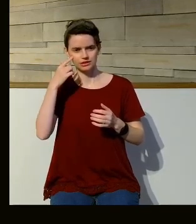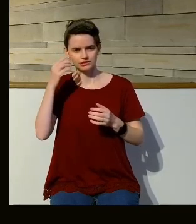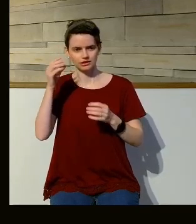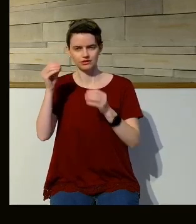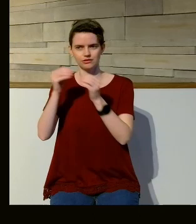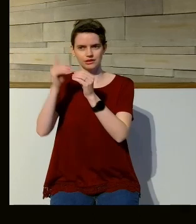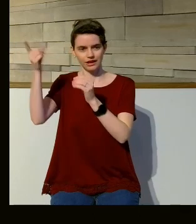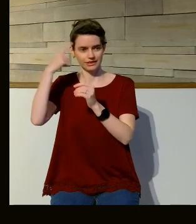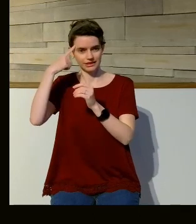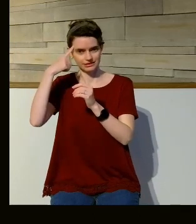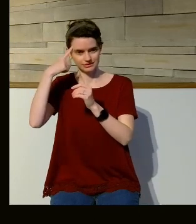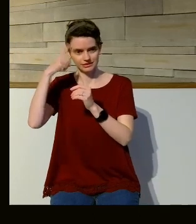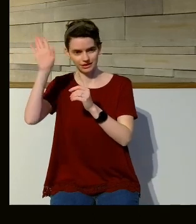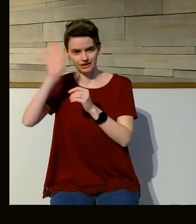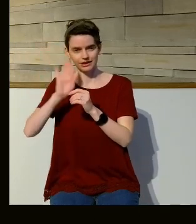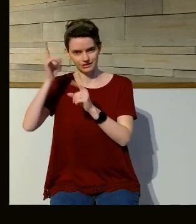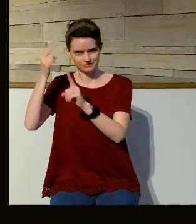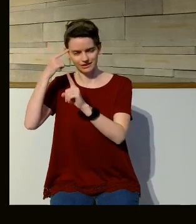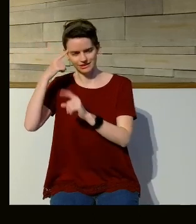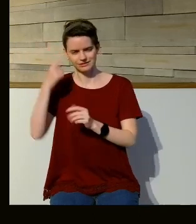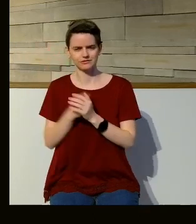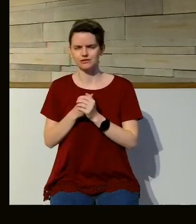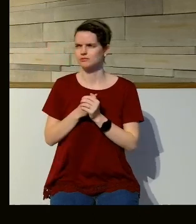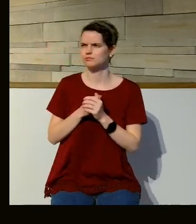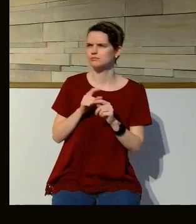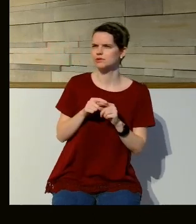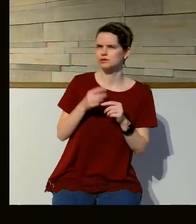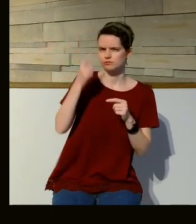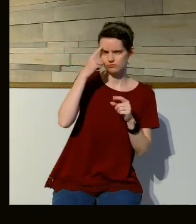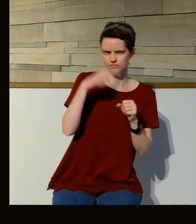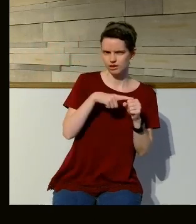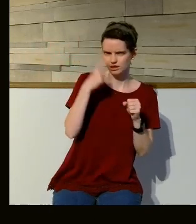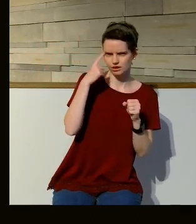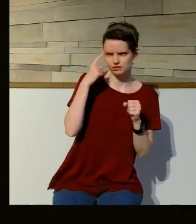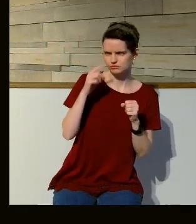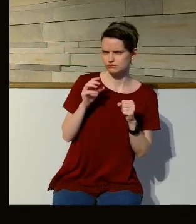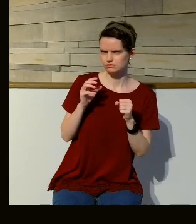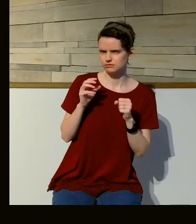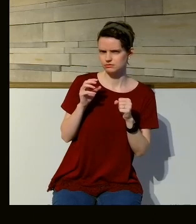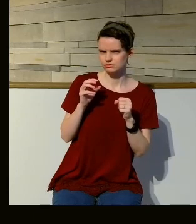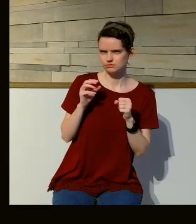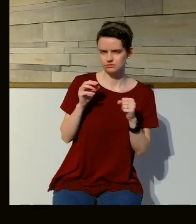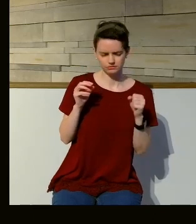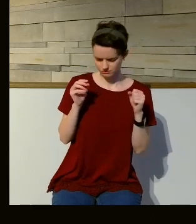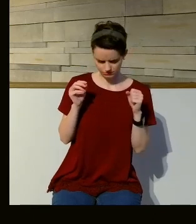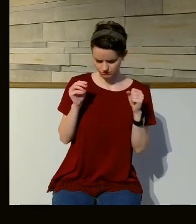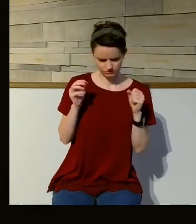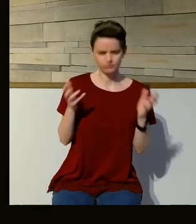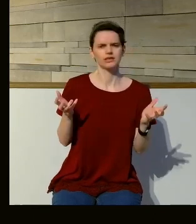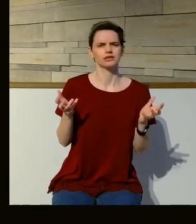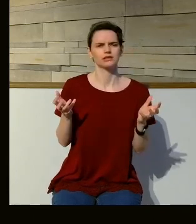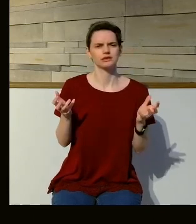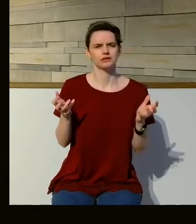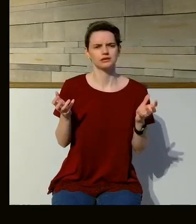sand. God thinks. But wait a minute. You said your brain thinks. You need a brain to think. God doesn't have...